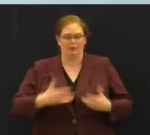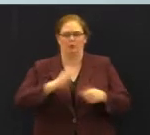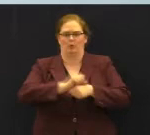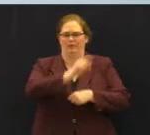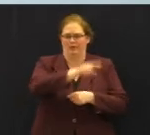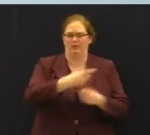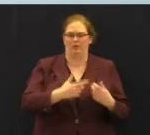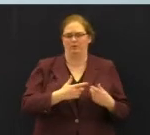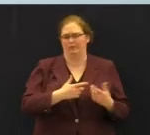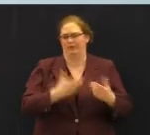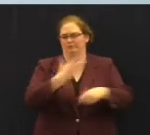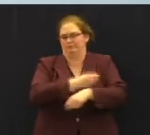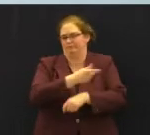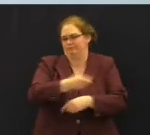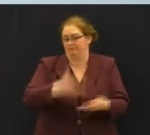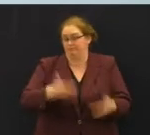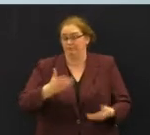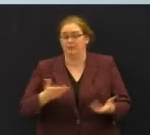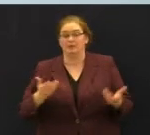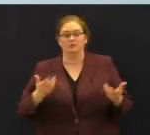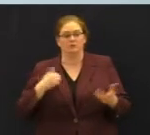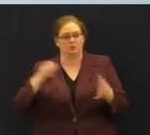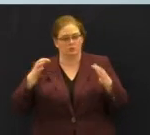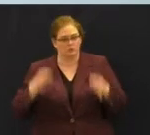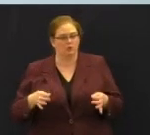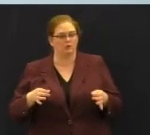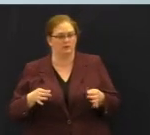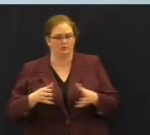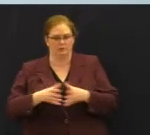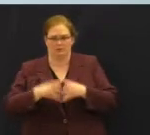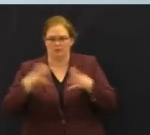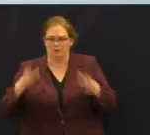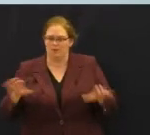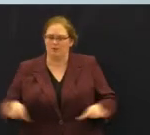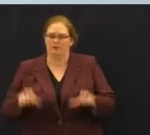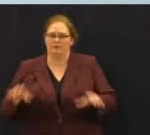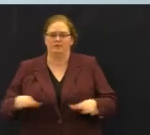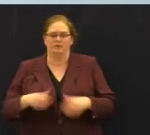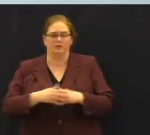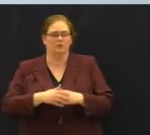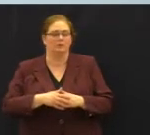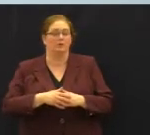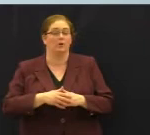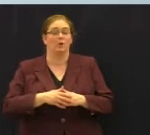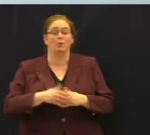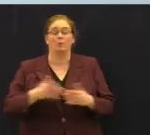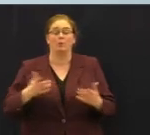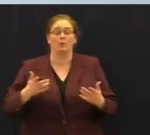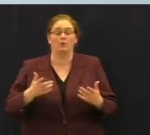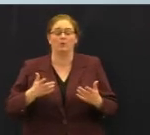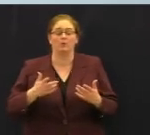So, but we are certainly doing a tremendous amount here. Would we love to be out of this,